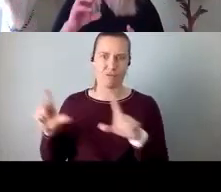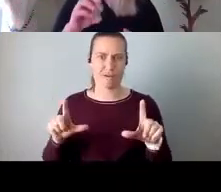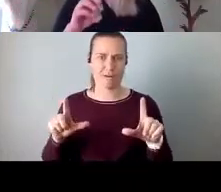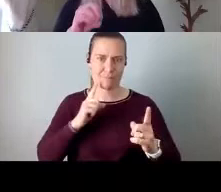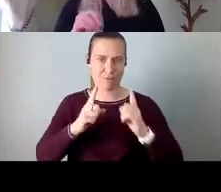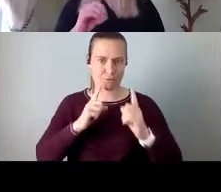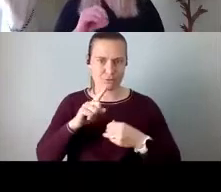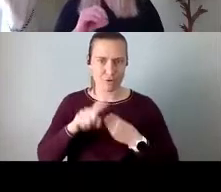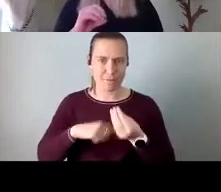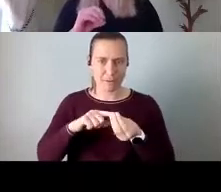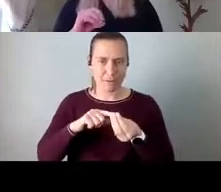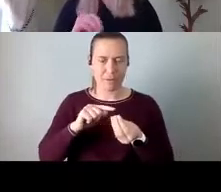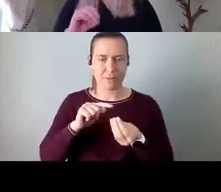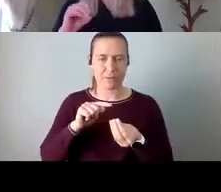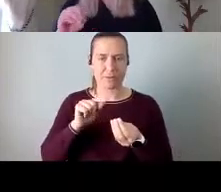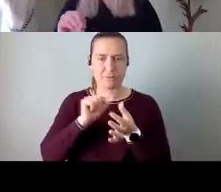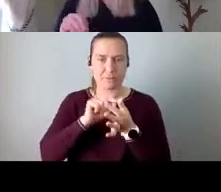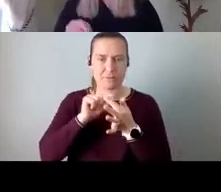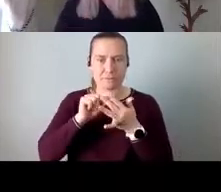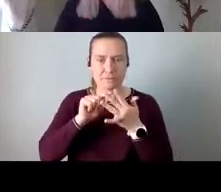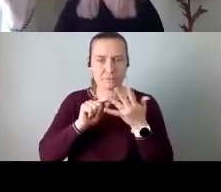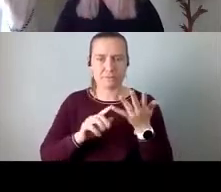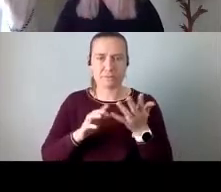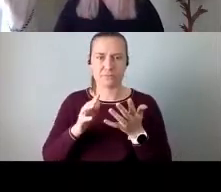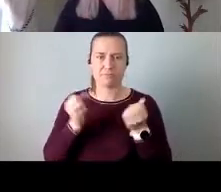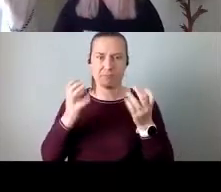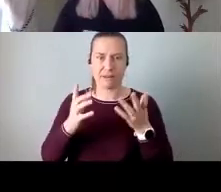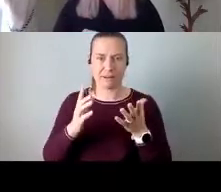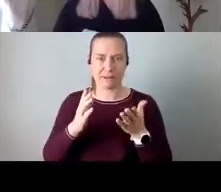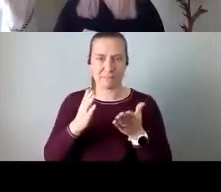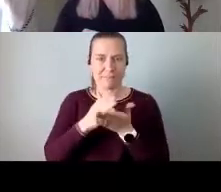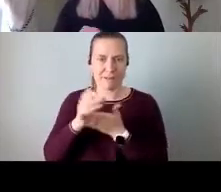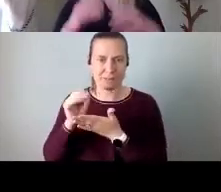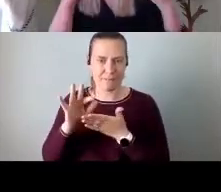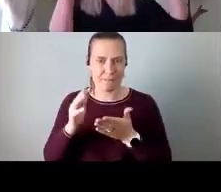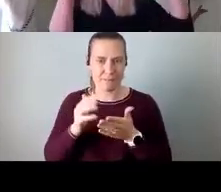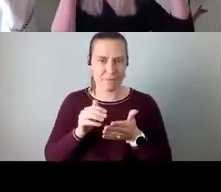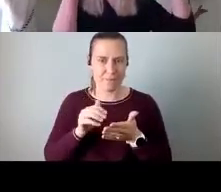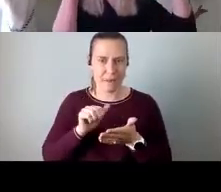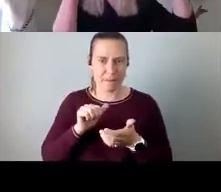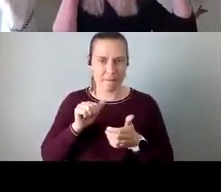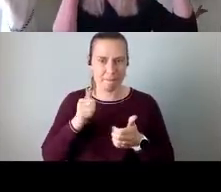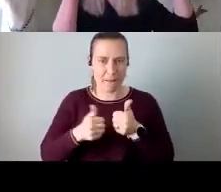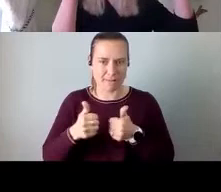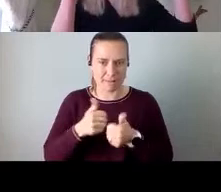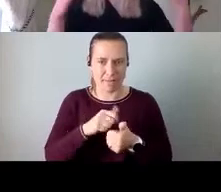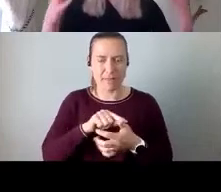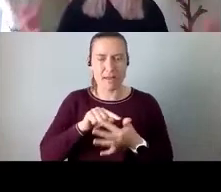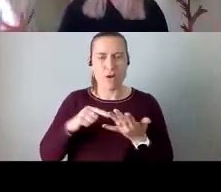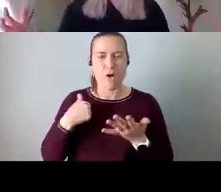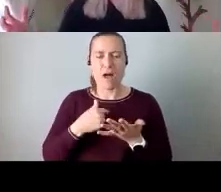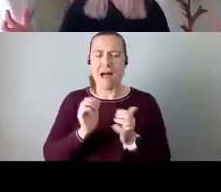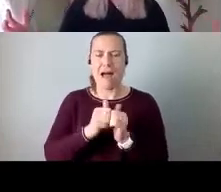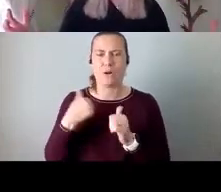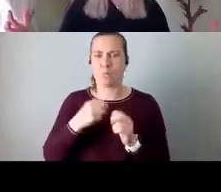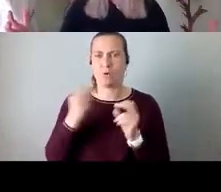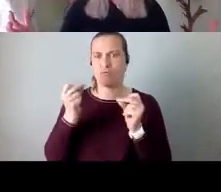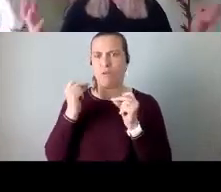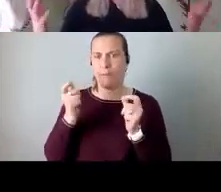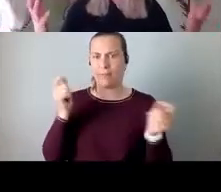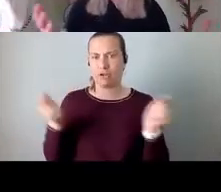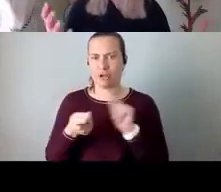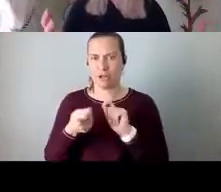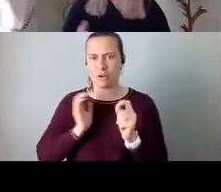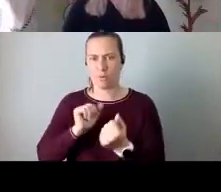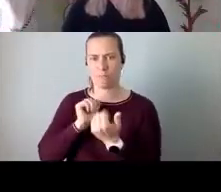were each of these pieces of the puzzle, that being how did we rapidly change our approach to care